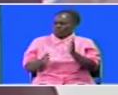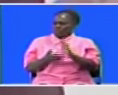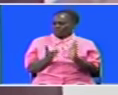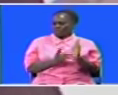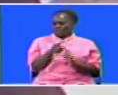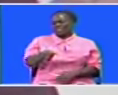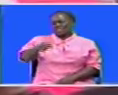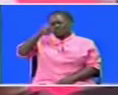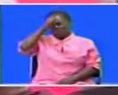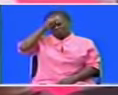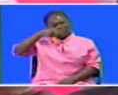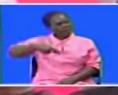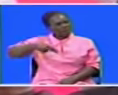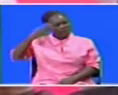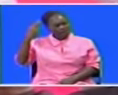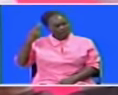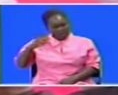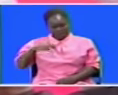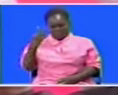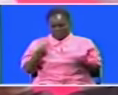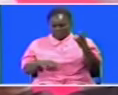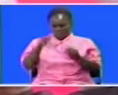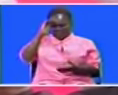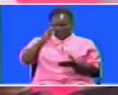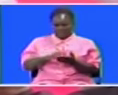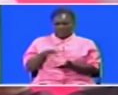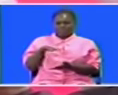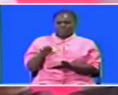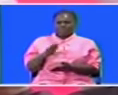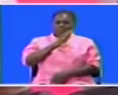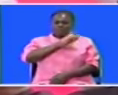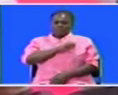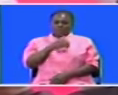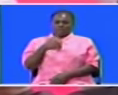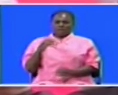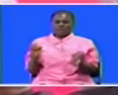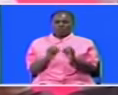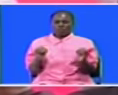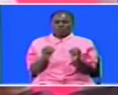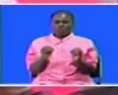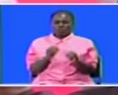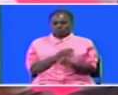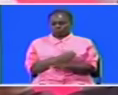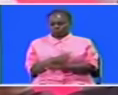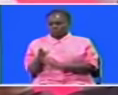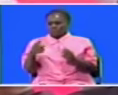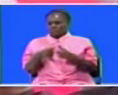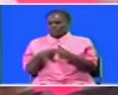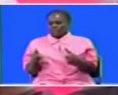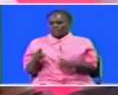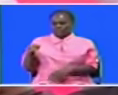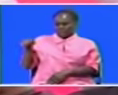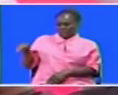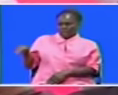ni ujinga ya mwisho. Some analysts believe the president's seeming impatience with perceived detractors began earlier in